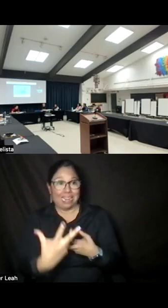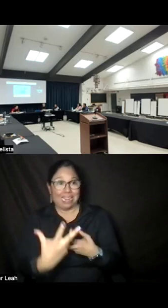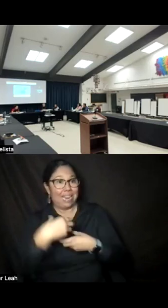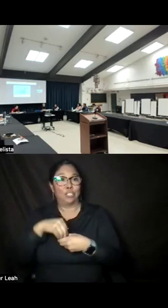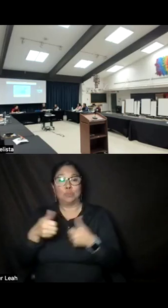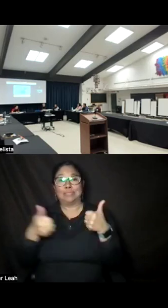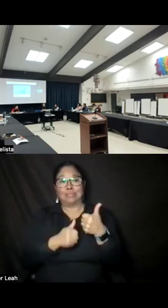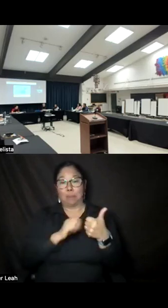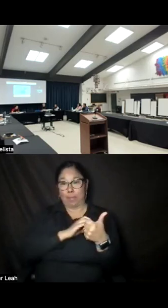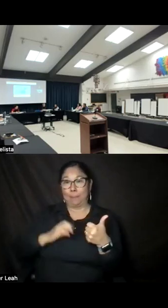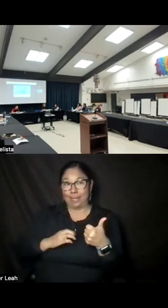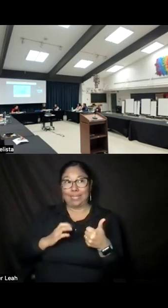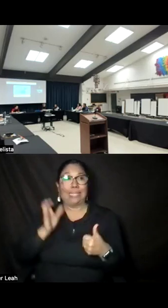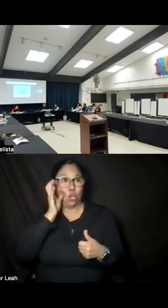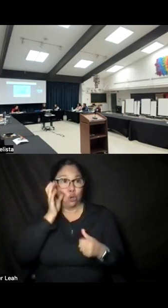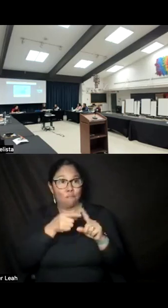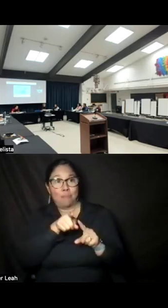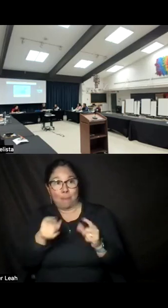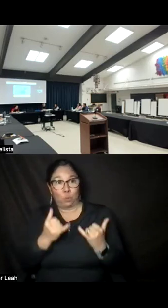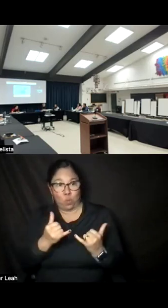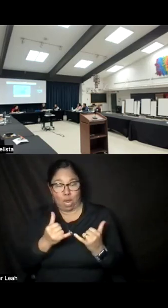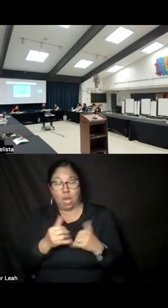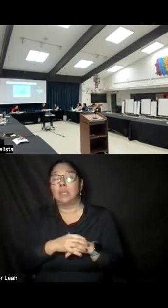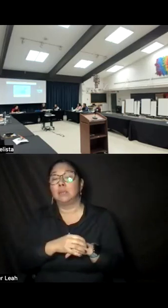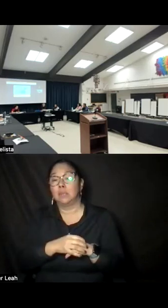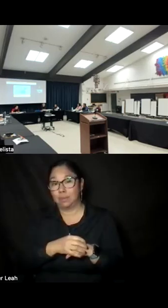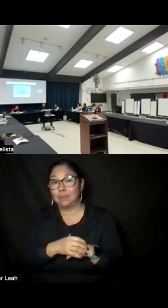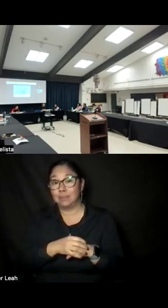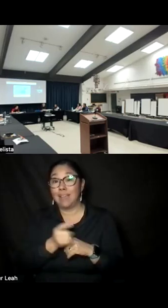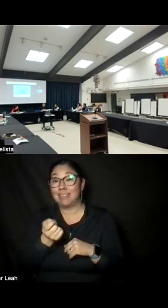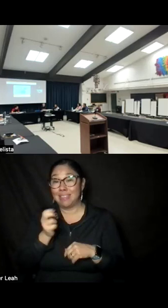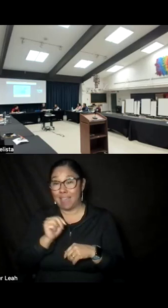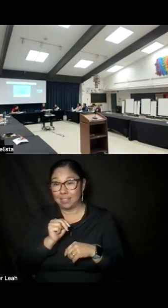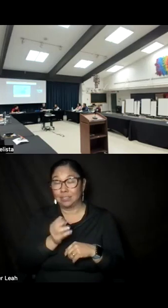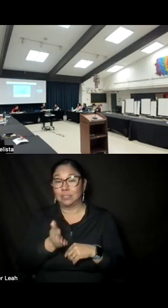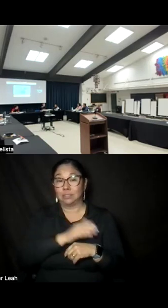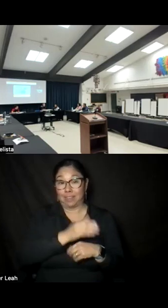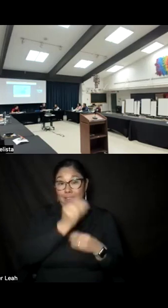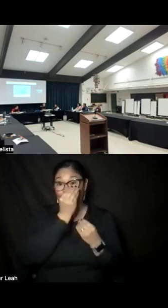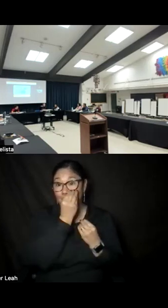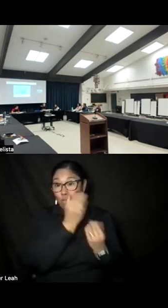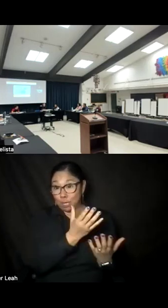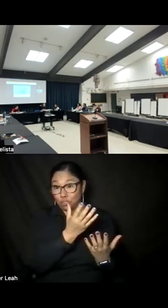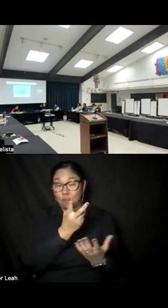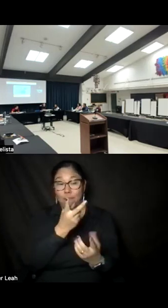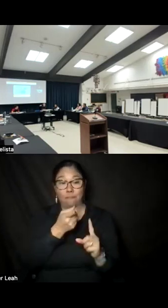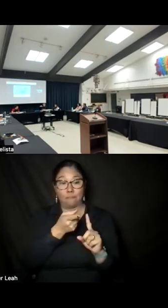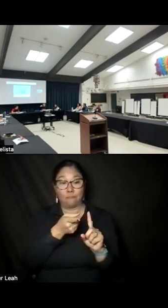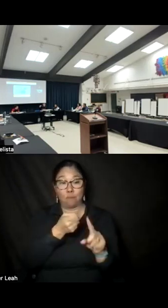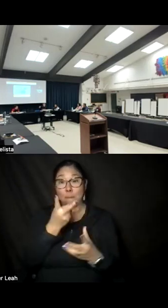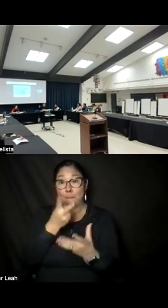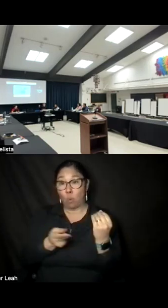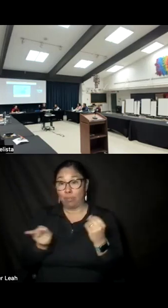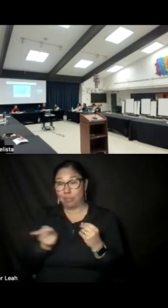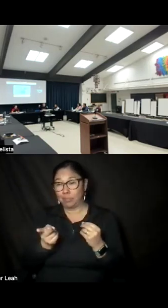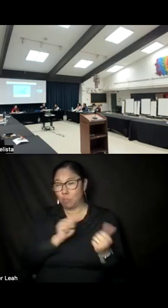subcommittee that we will also hear from today. And then the information that these subcommittees that we'll